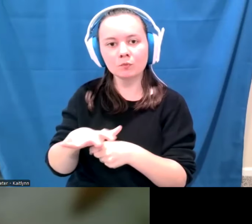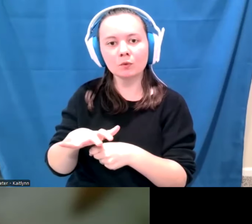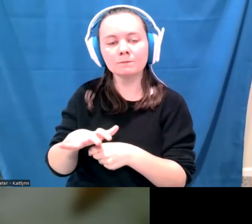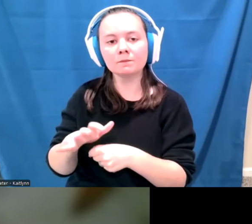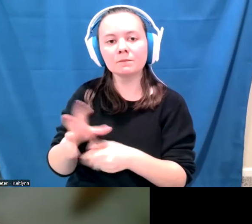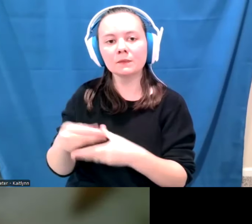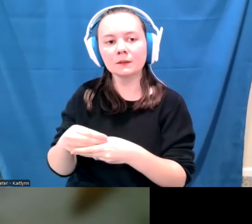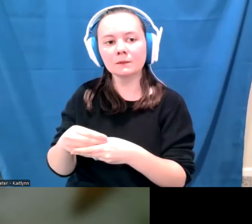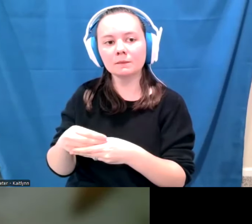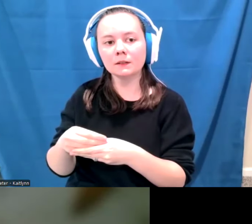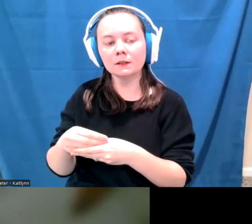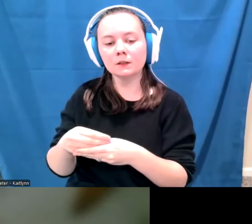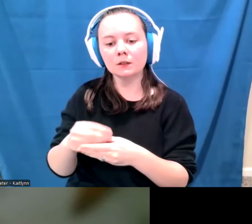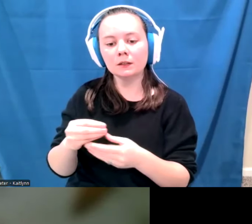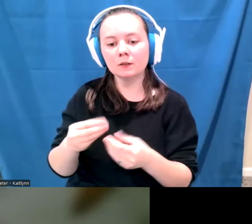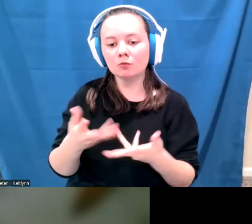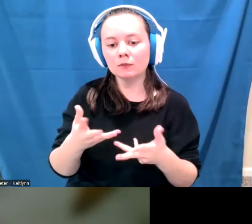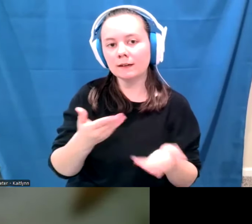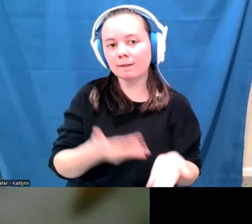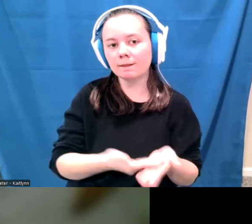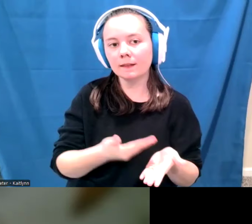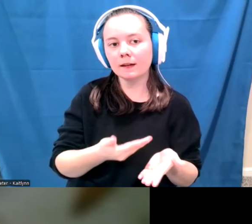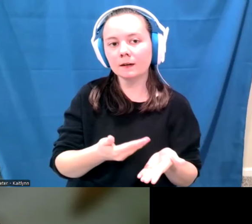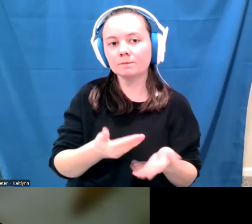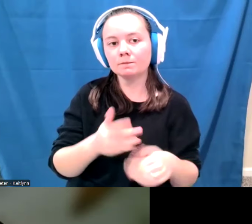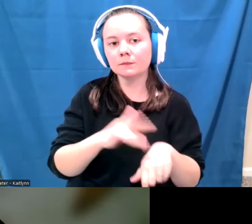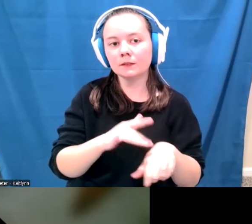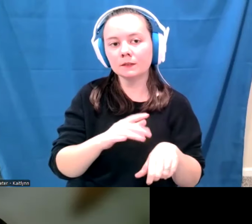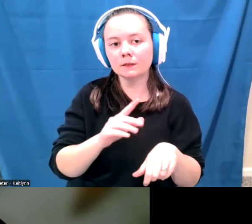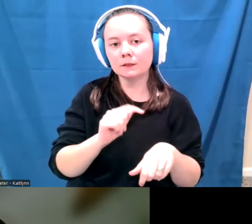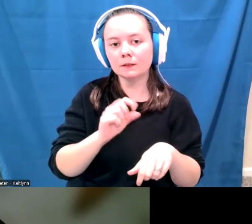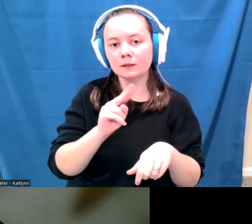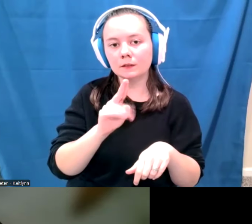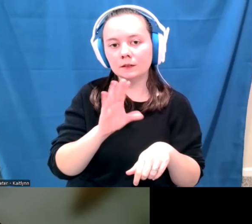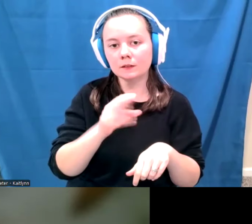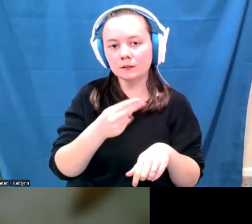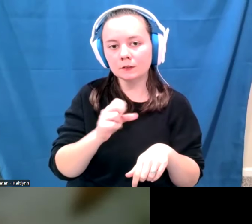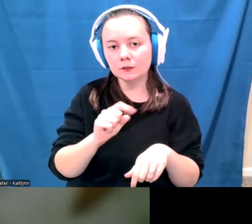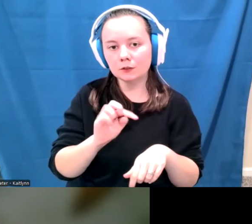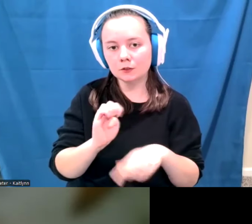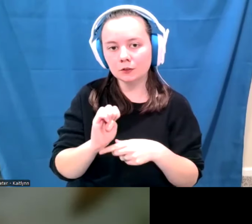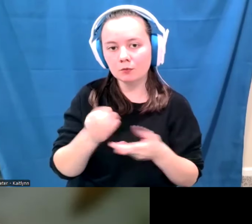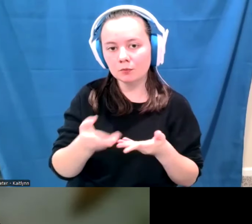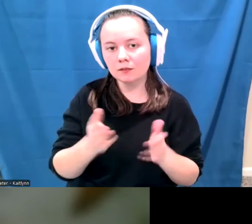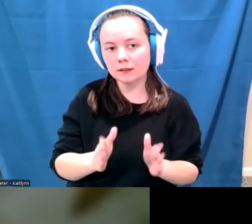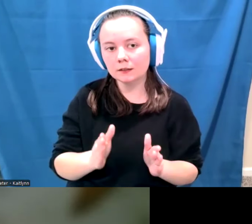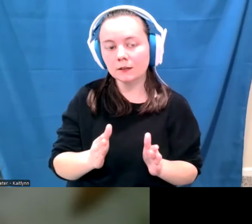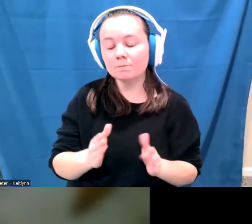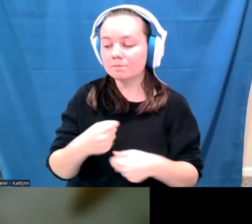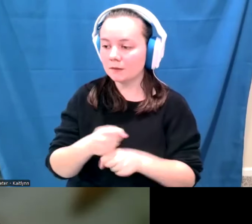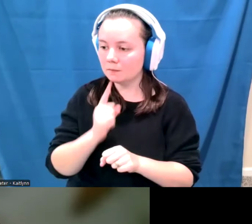with providers to build out that workforce knowledge, again, to inform policymaking, to inform decision-making